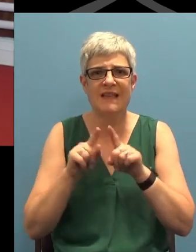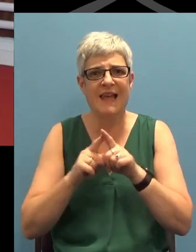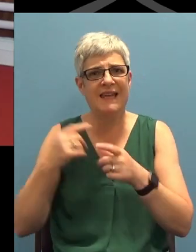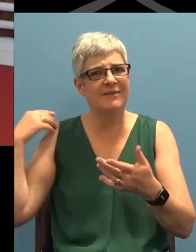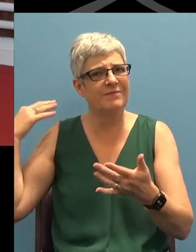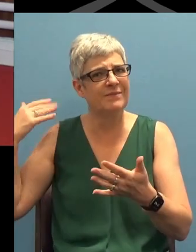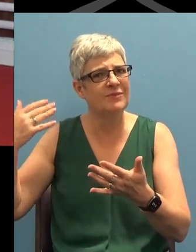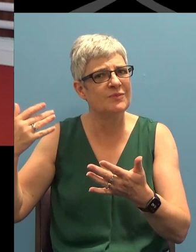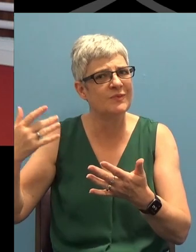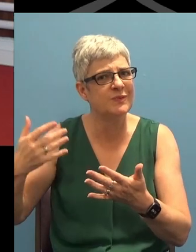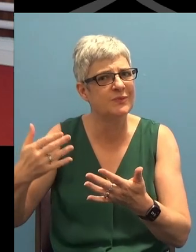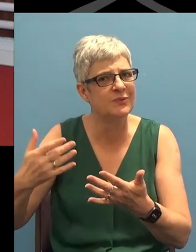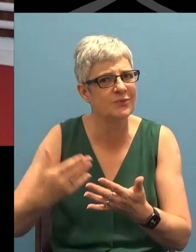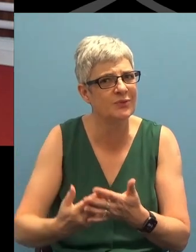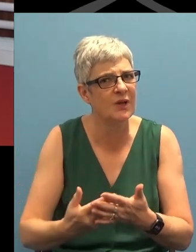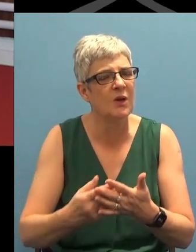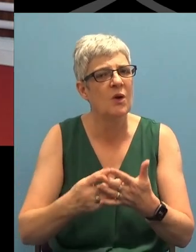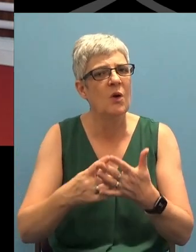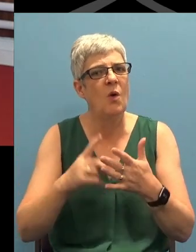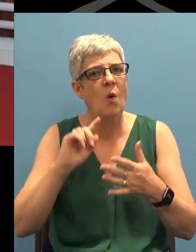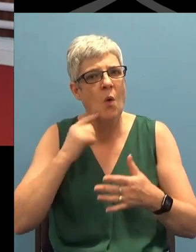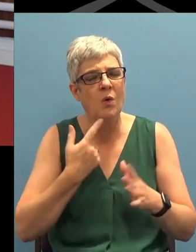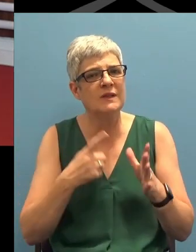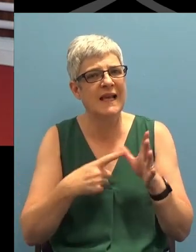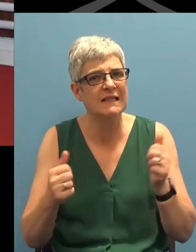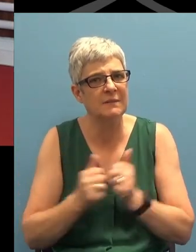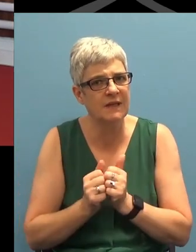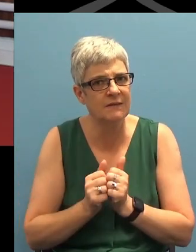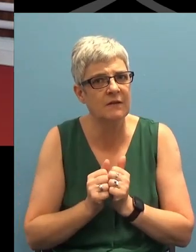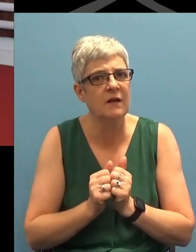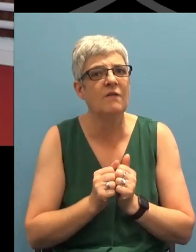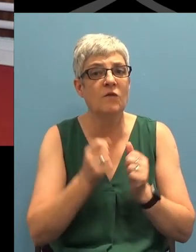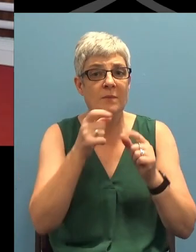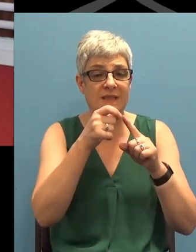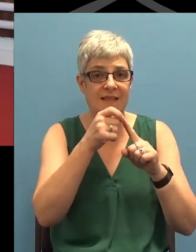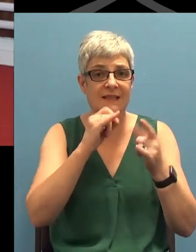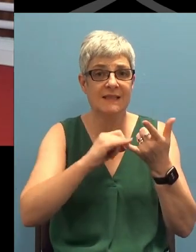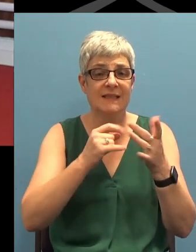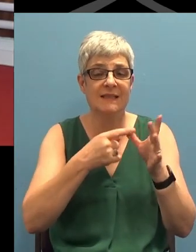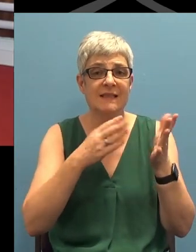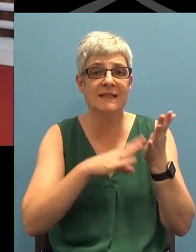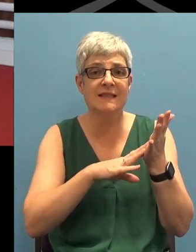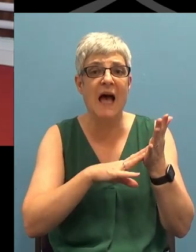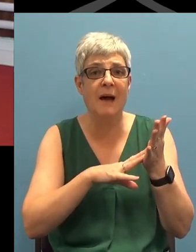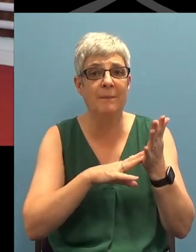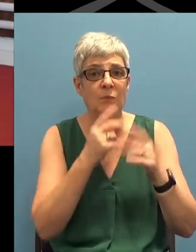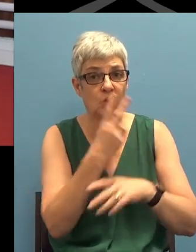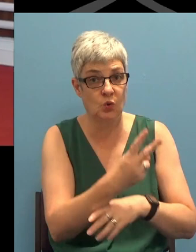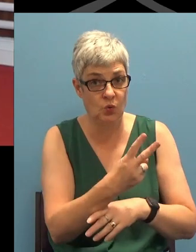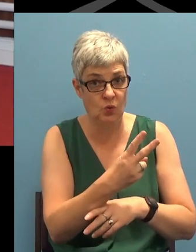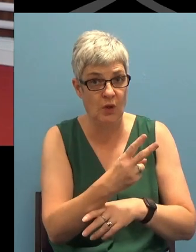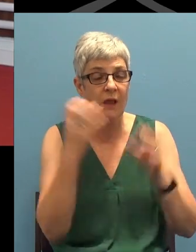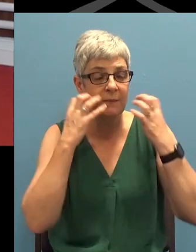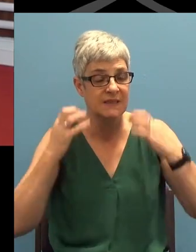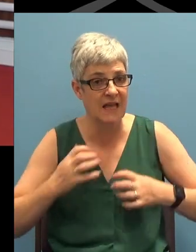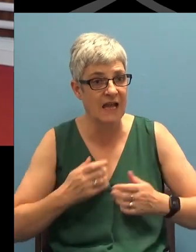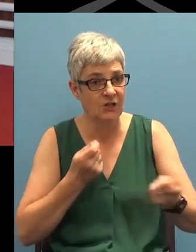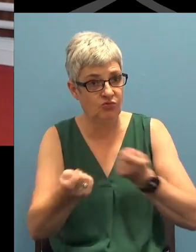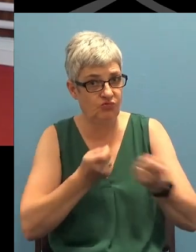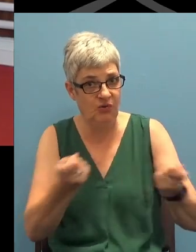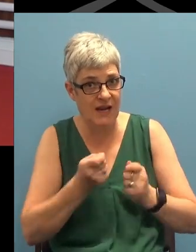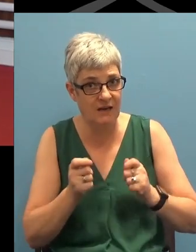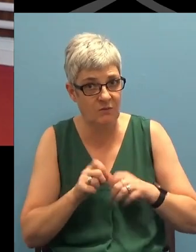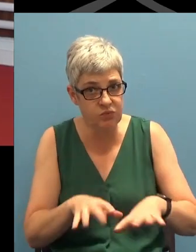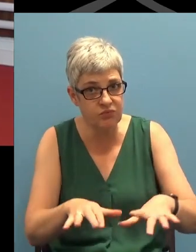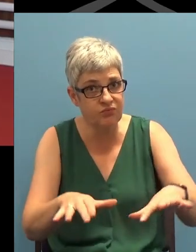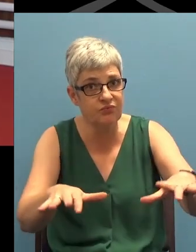two Old Testament passages. The first from Psalm 2, which spoke of the Messiah's reign and his kingship that would reach out